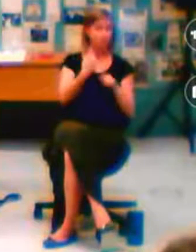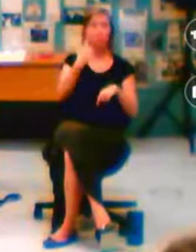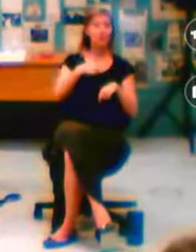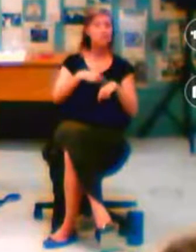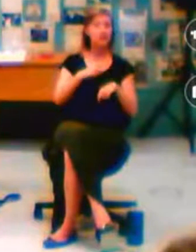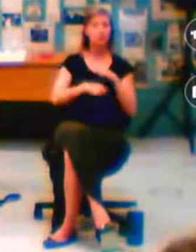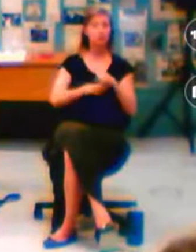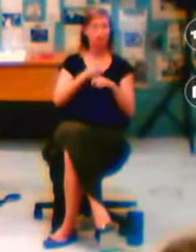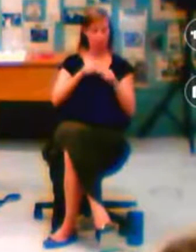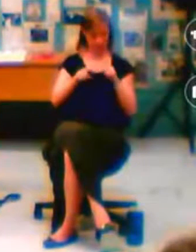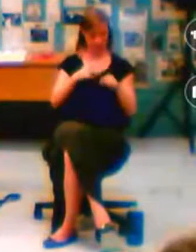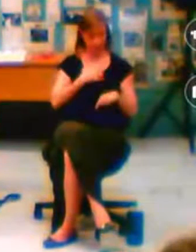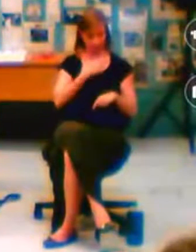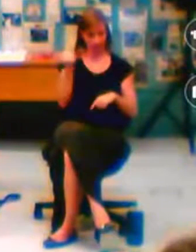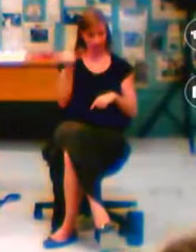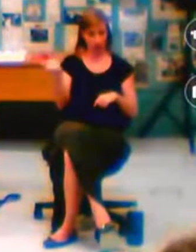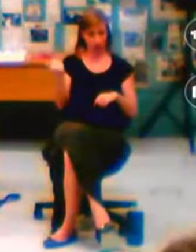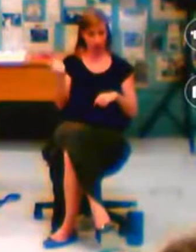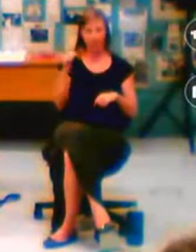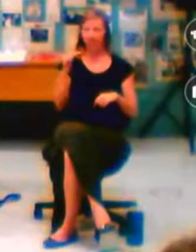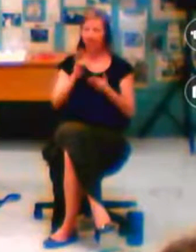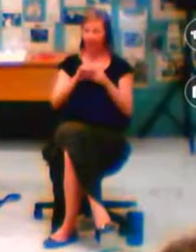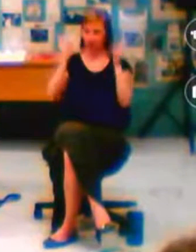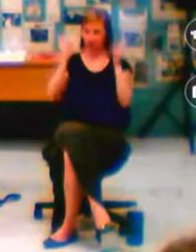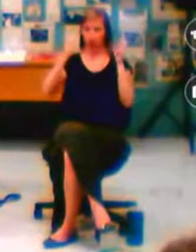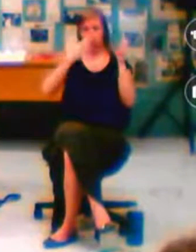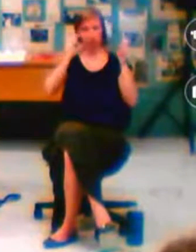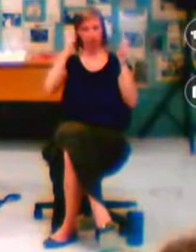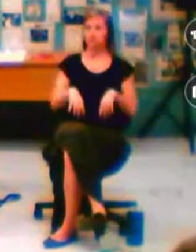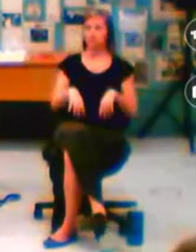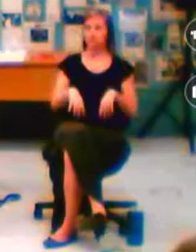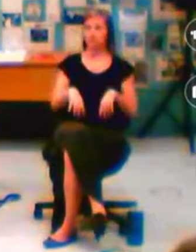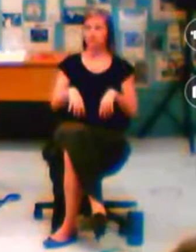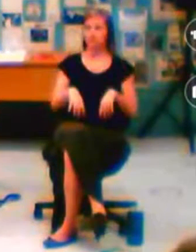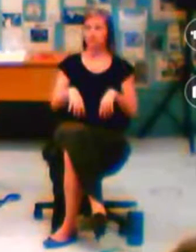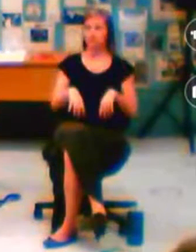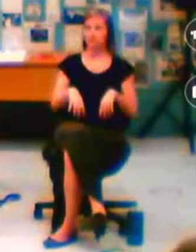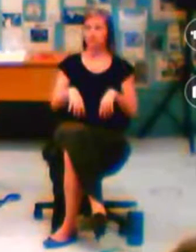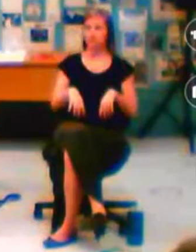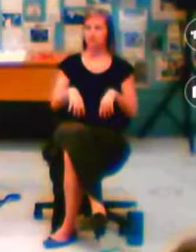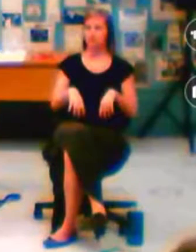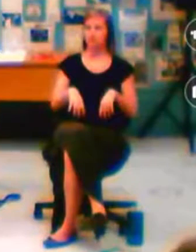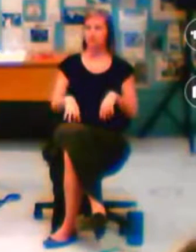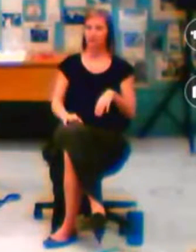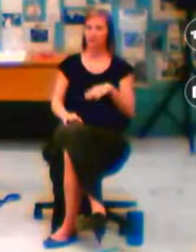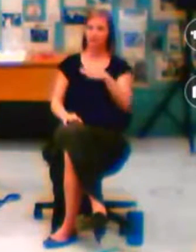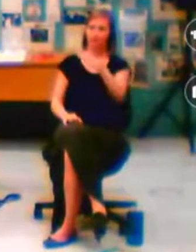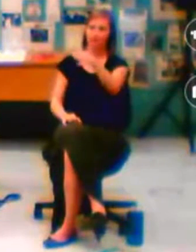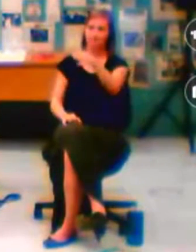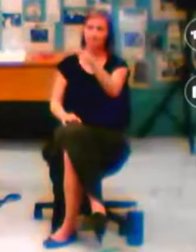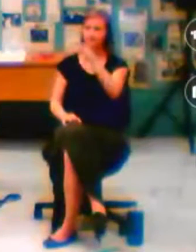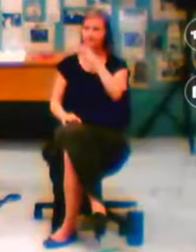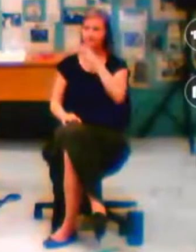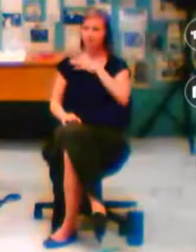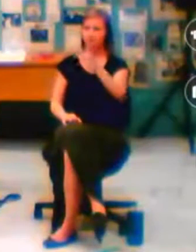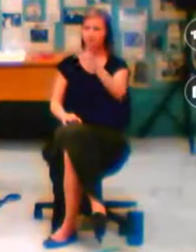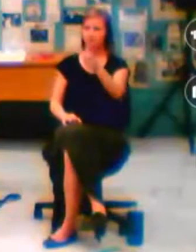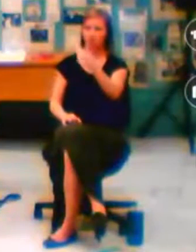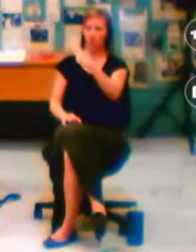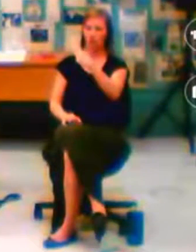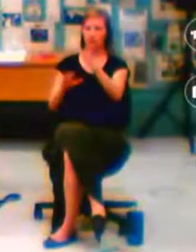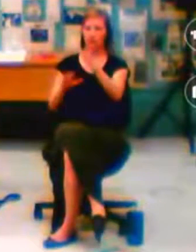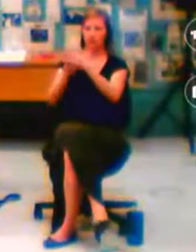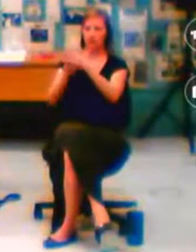a.m. and bust a bunch of people in who will vote yes. And you would have a tax increase. You can only do that once a year, but does that make you feel that much